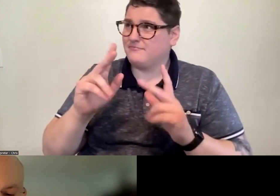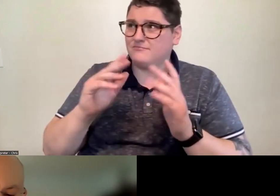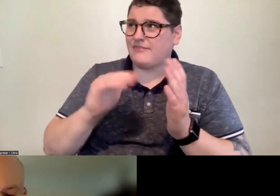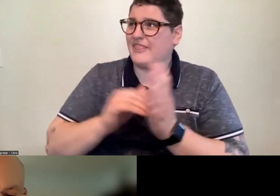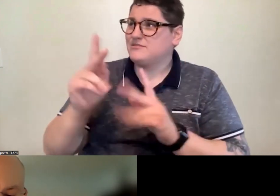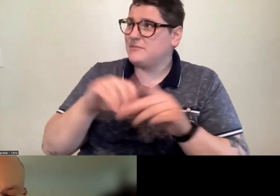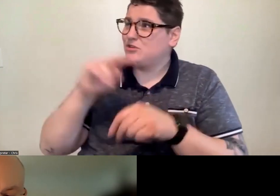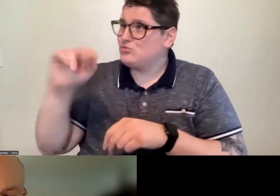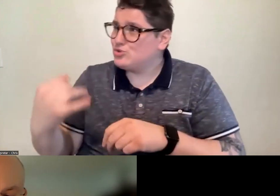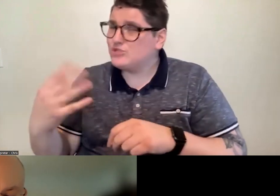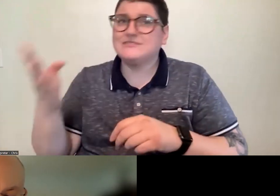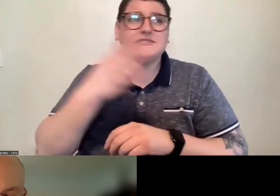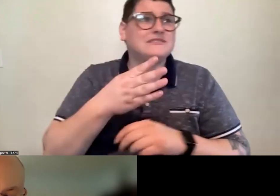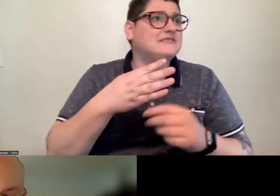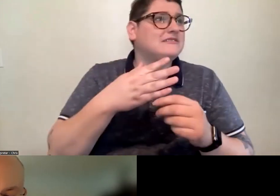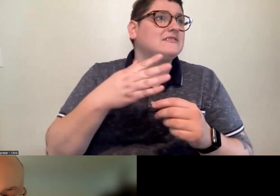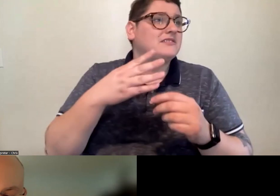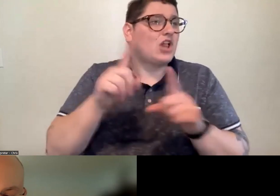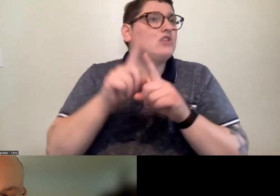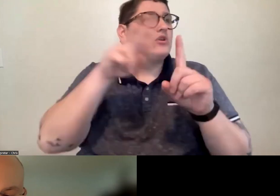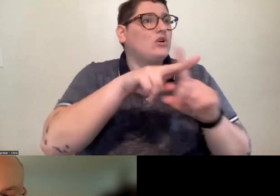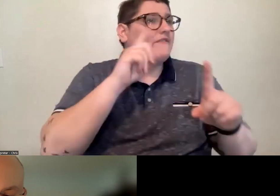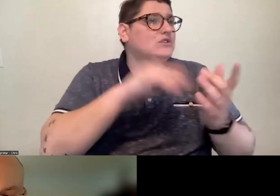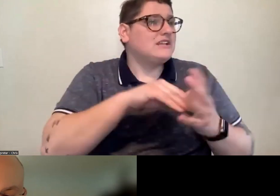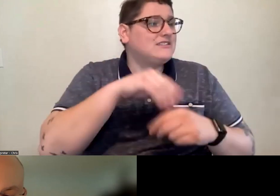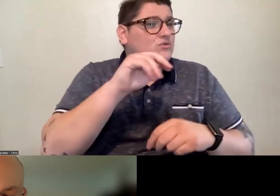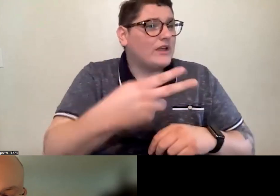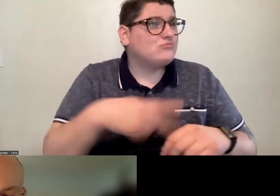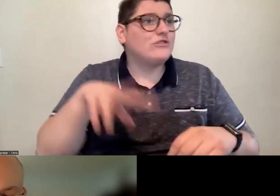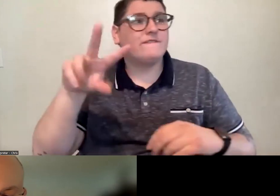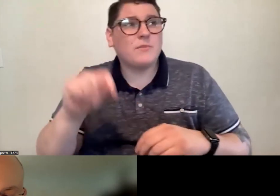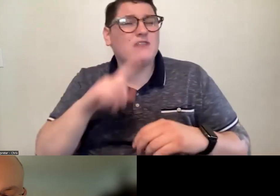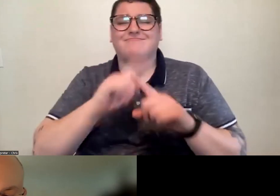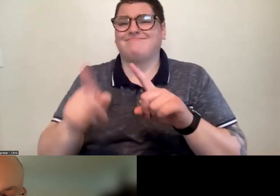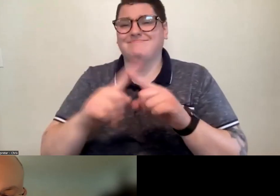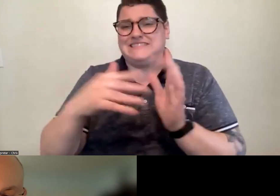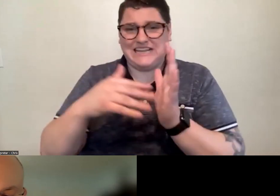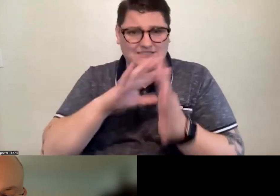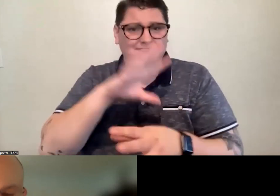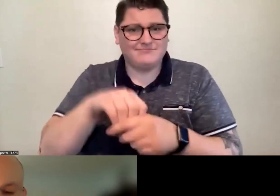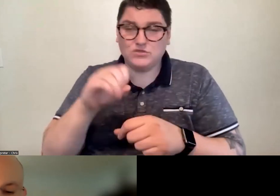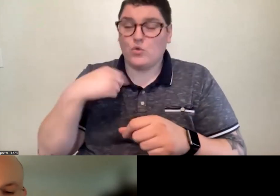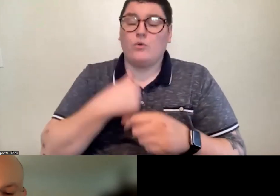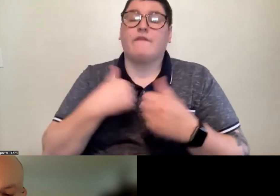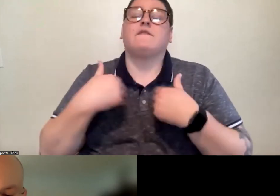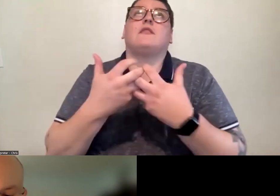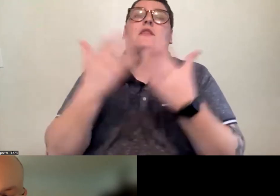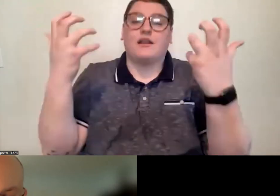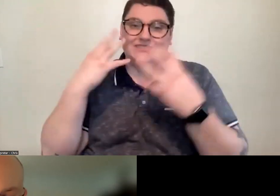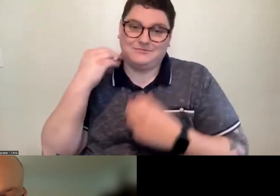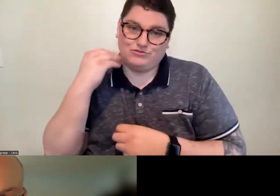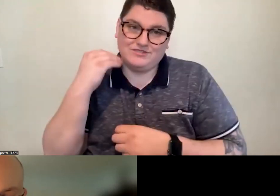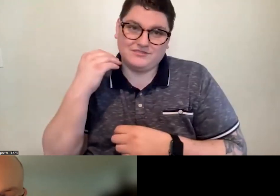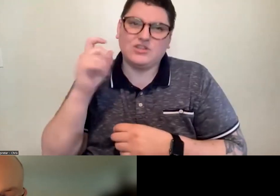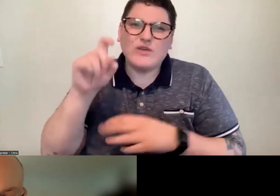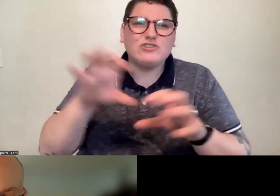did it for our studies in New Hampshire and Vermont and other studies. So we have tons of experience with it. You have to do a little bit of